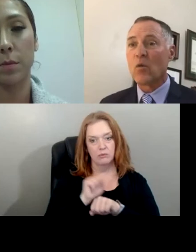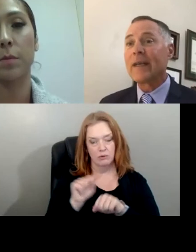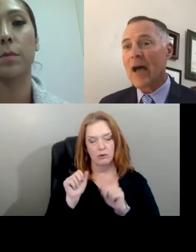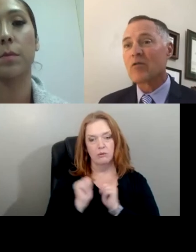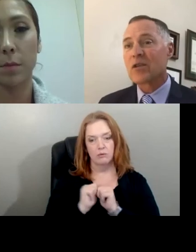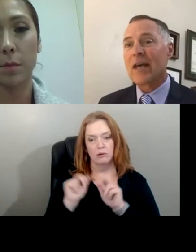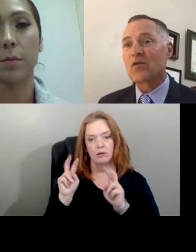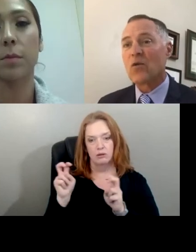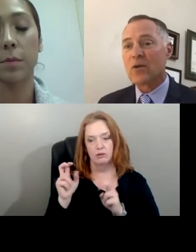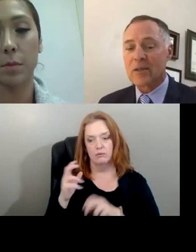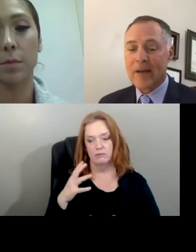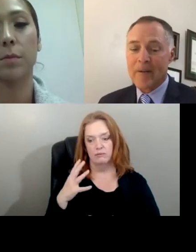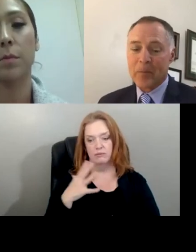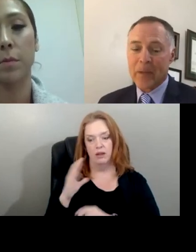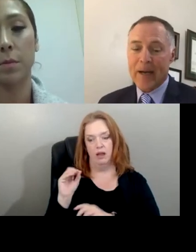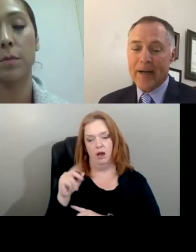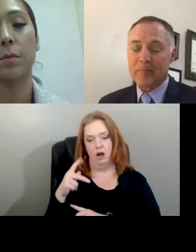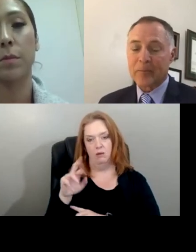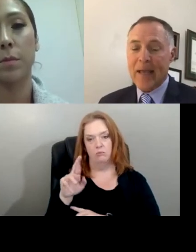the White House Task Force,